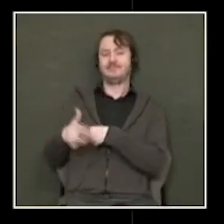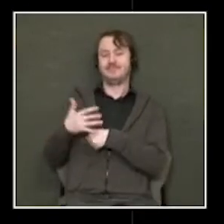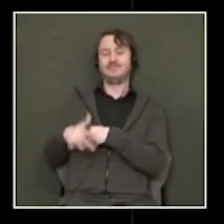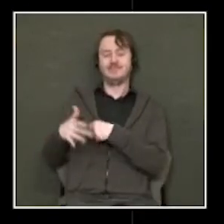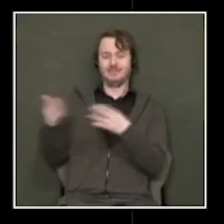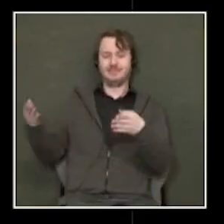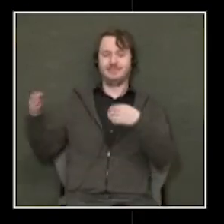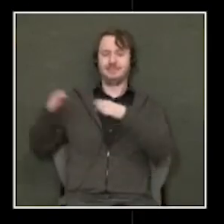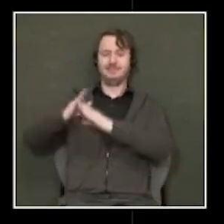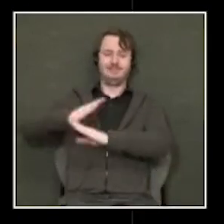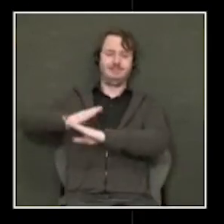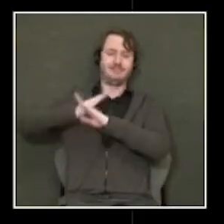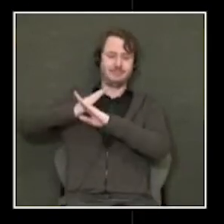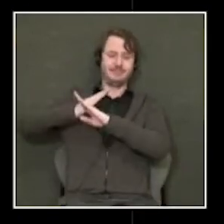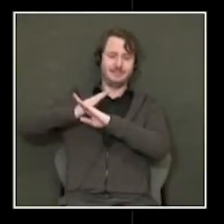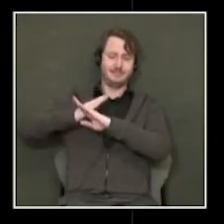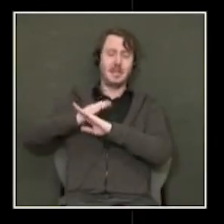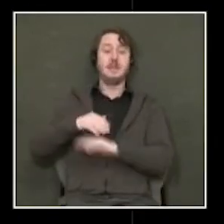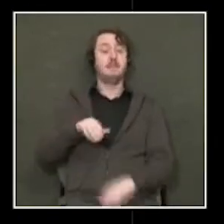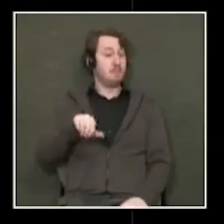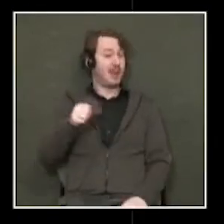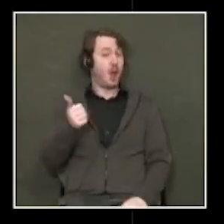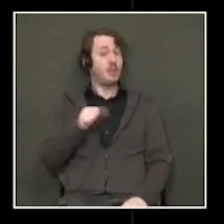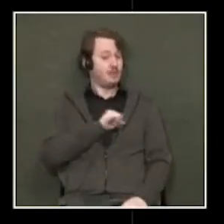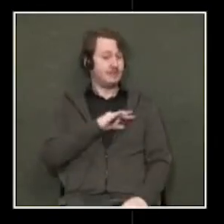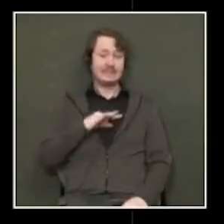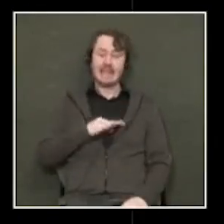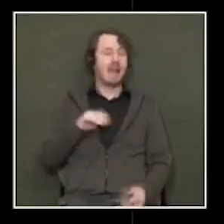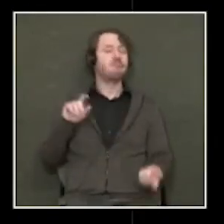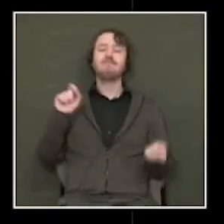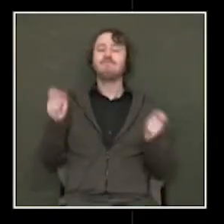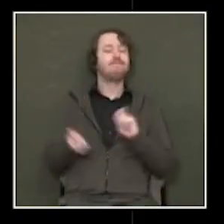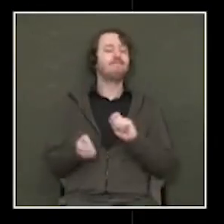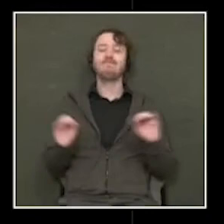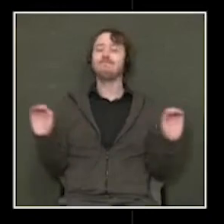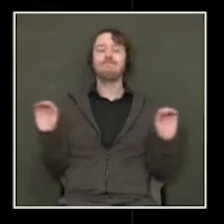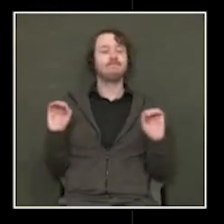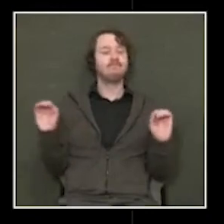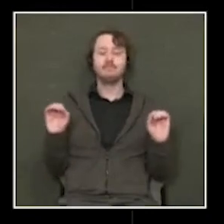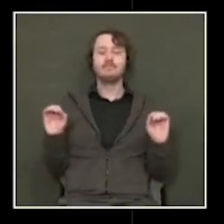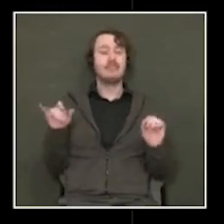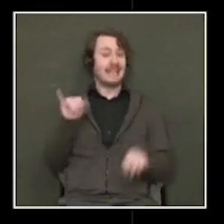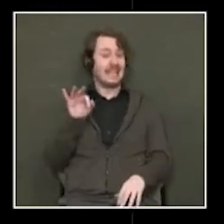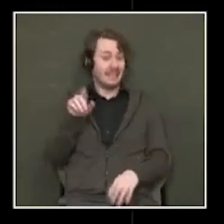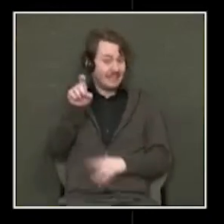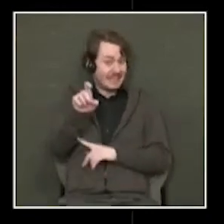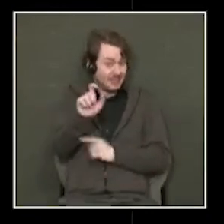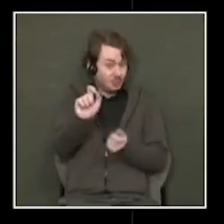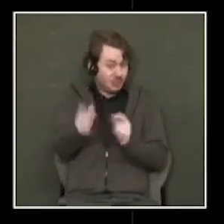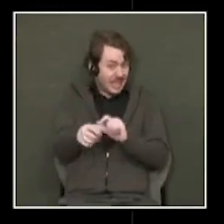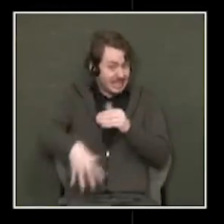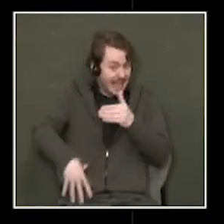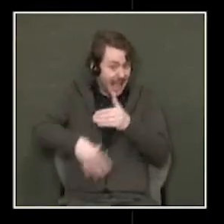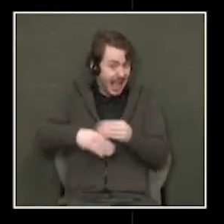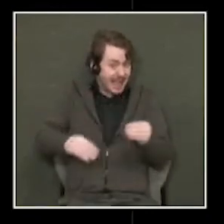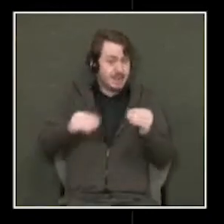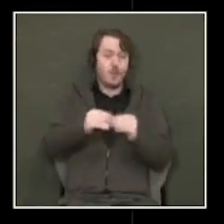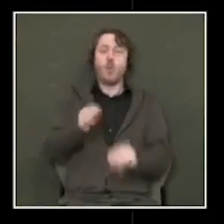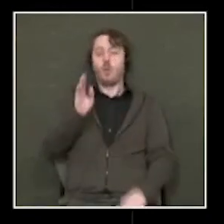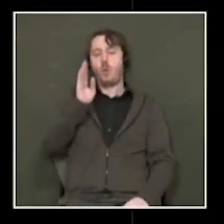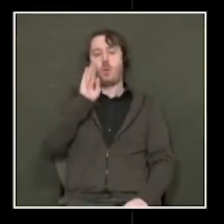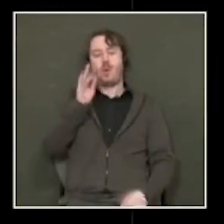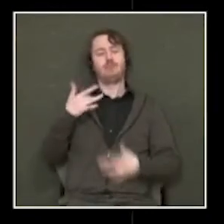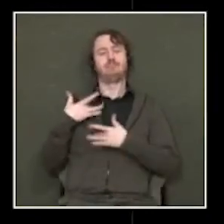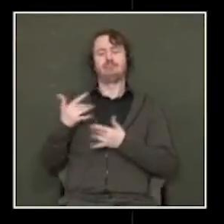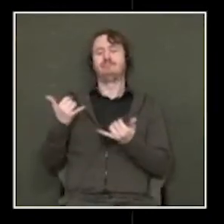close them. But other than that, the staffing really doesn't change much. If we need to change it, we will. If most of the time, though,